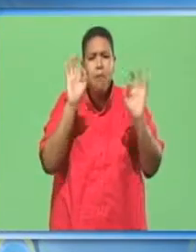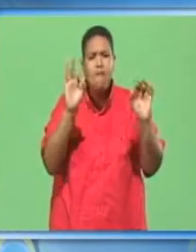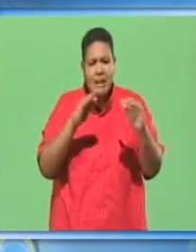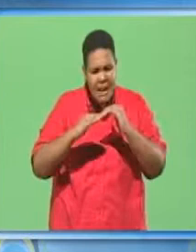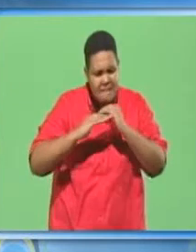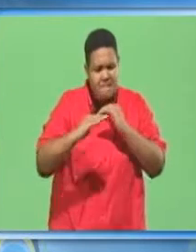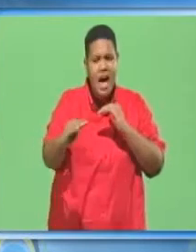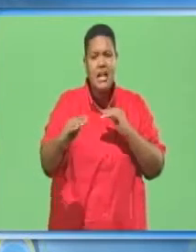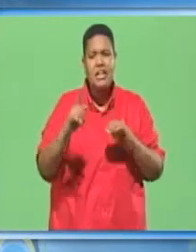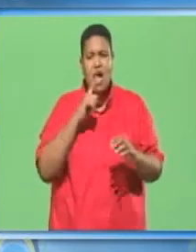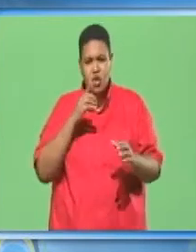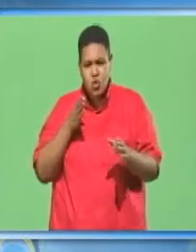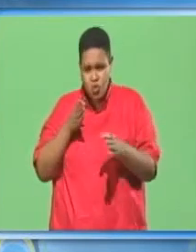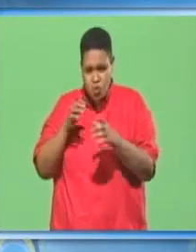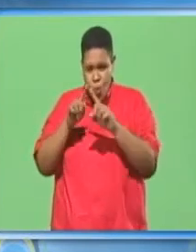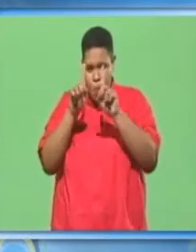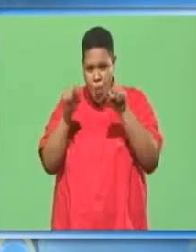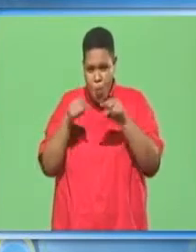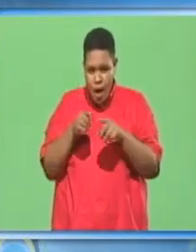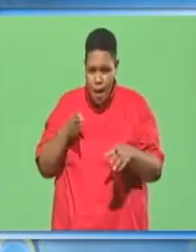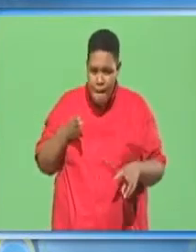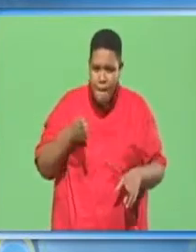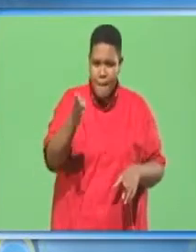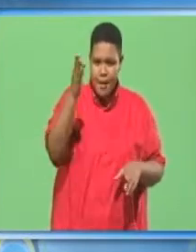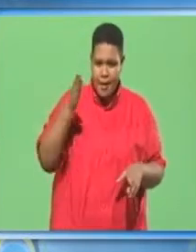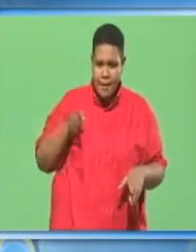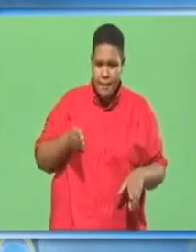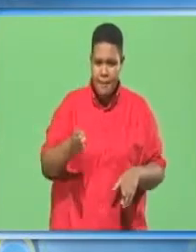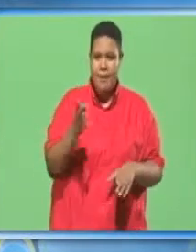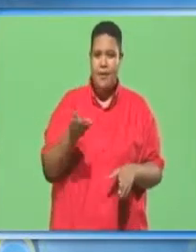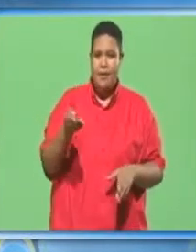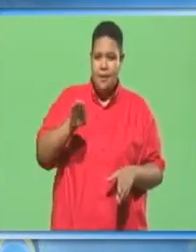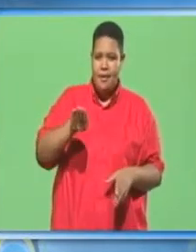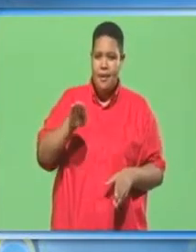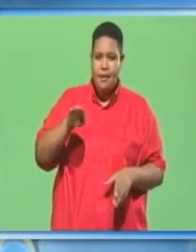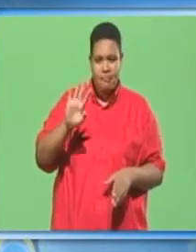and square to the edge against the fence.